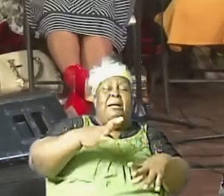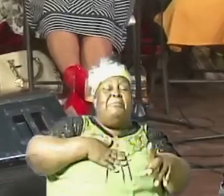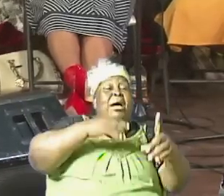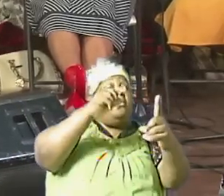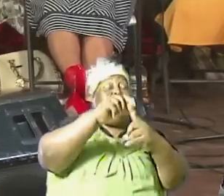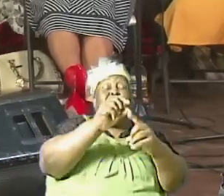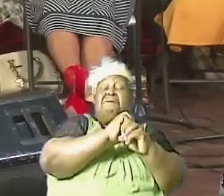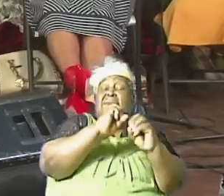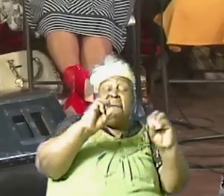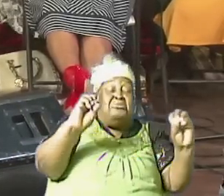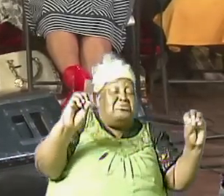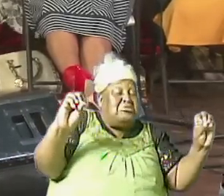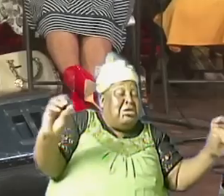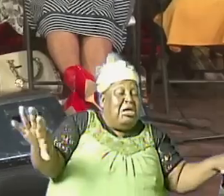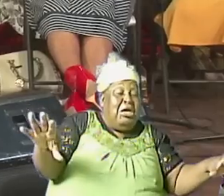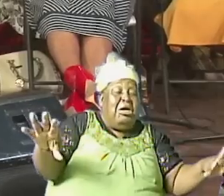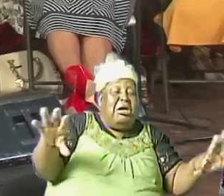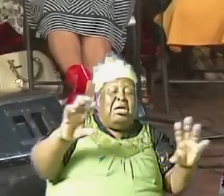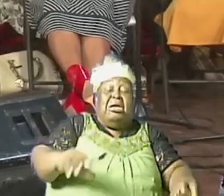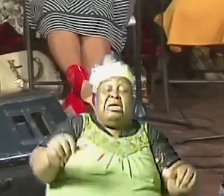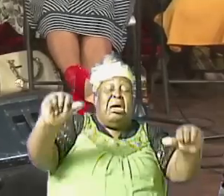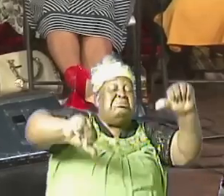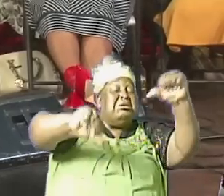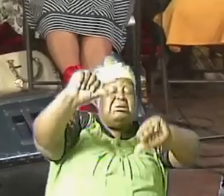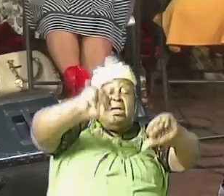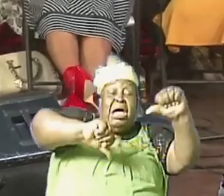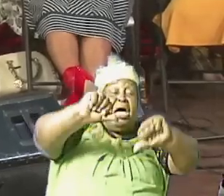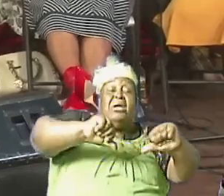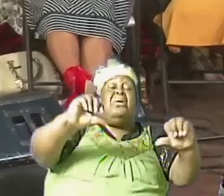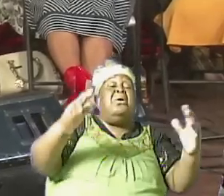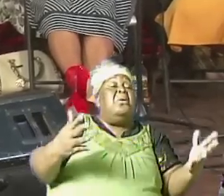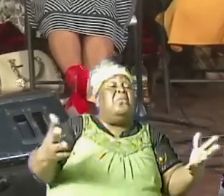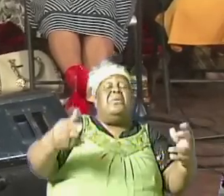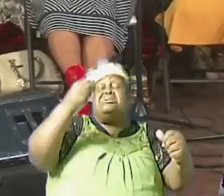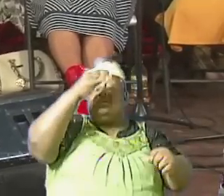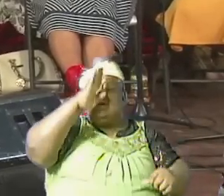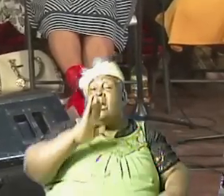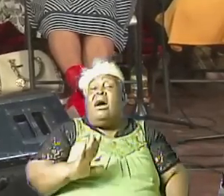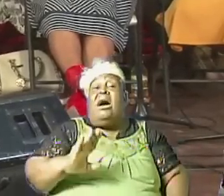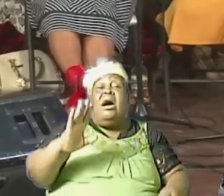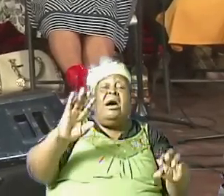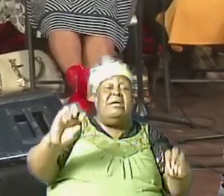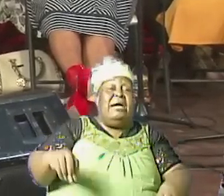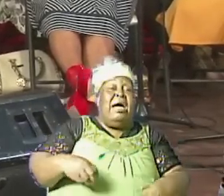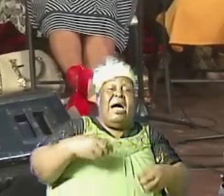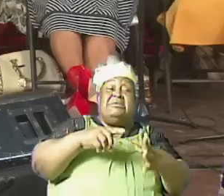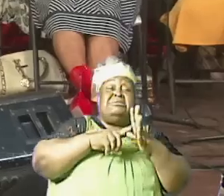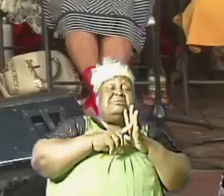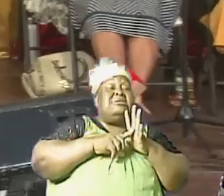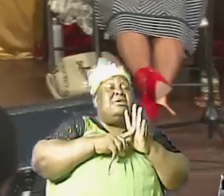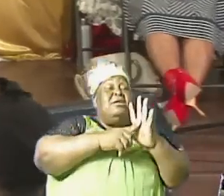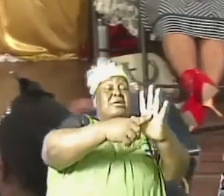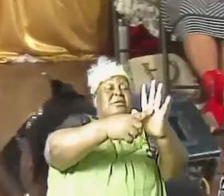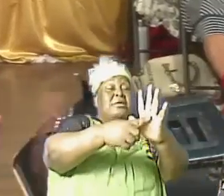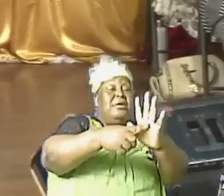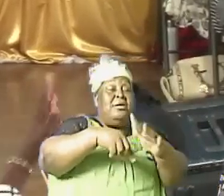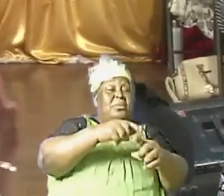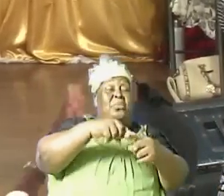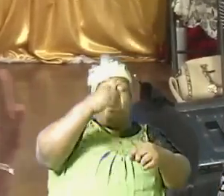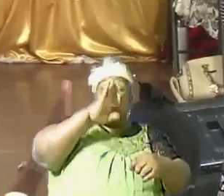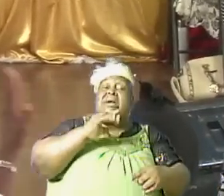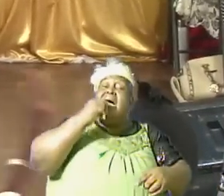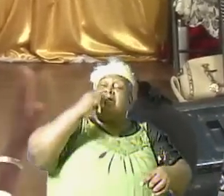sent it. Nothing can deny what God has declared. When